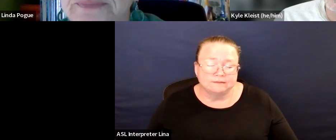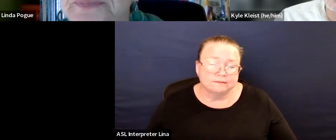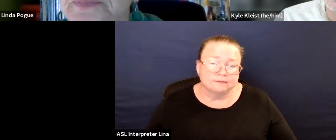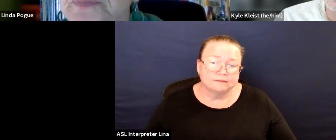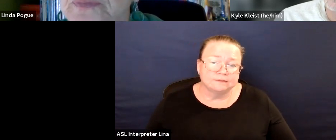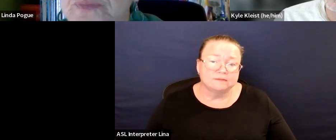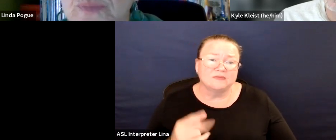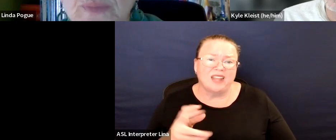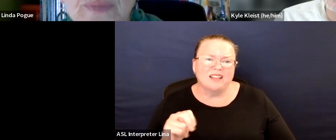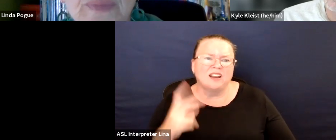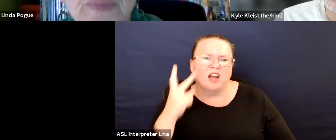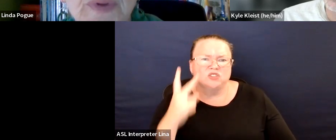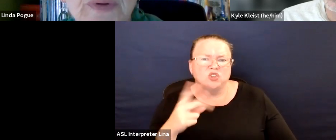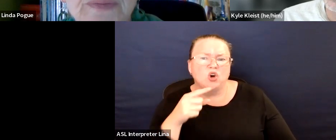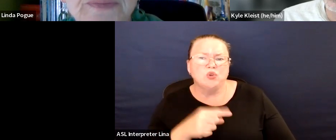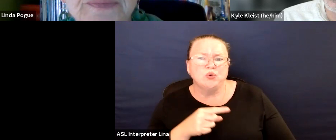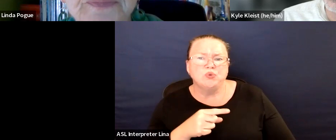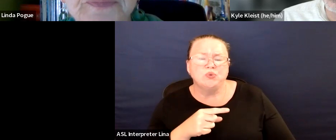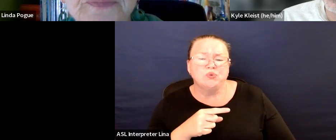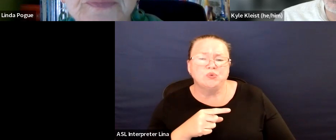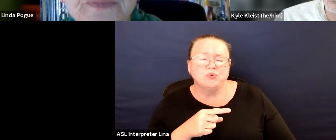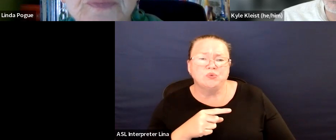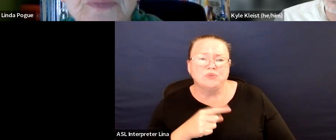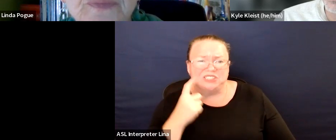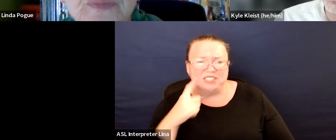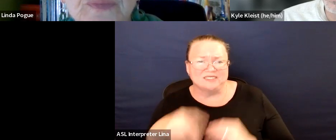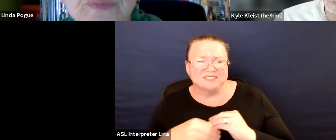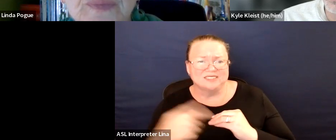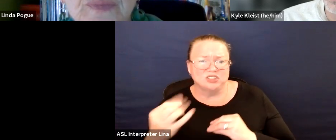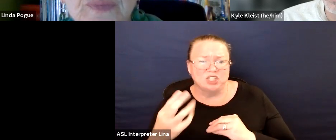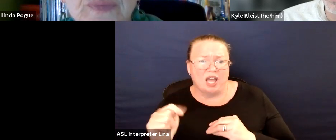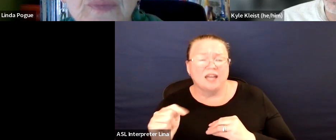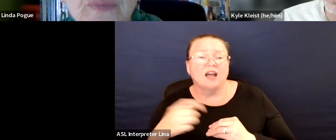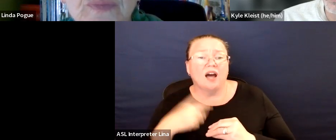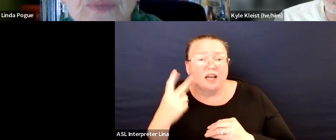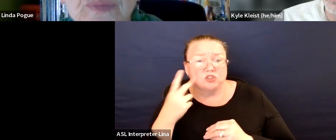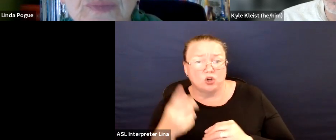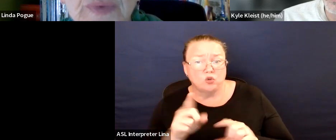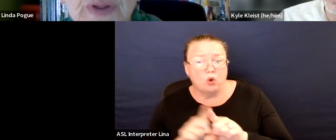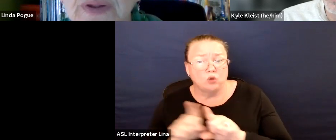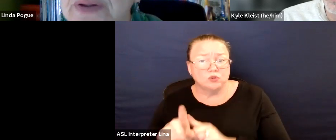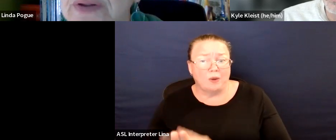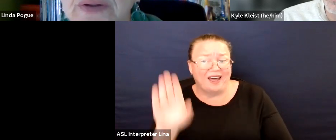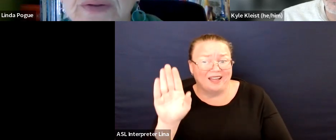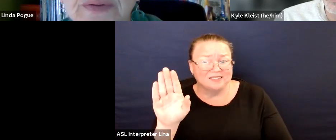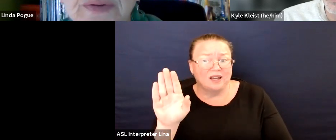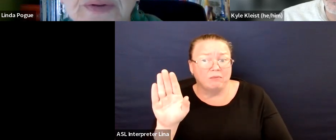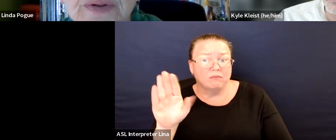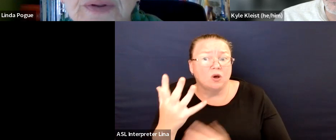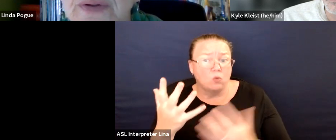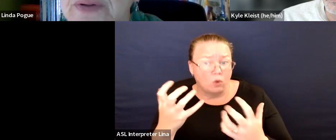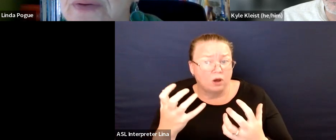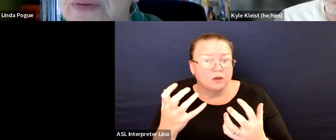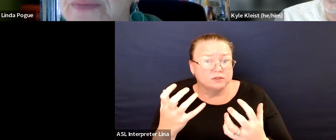Kaylin, I saw that you just put something in the chat, and I saw that you had also had your hand up. If you're interested,